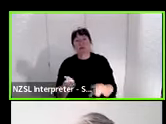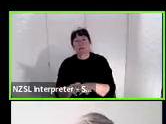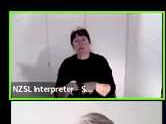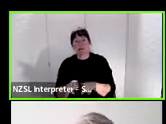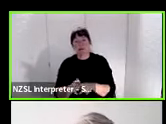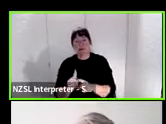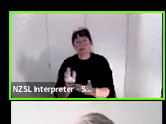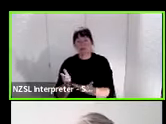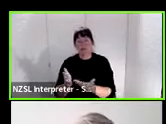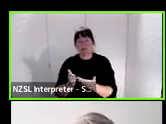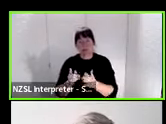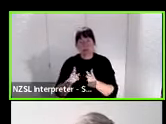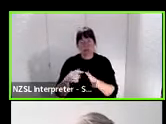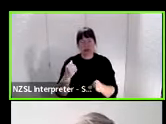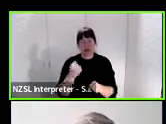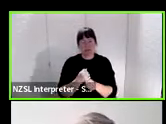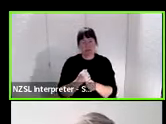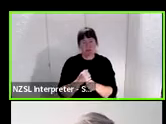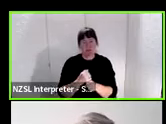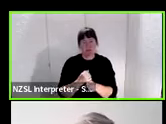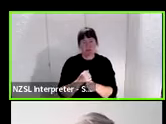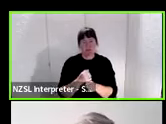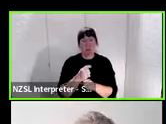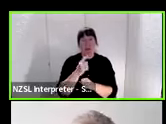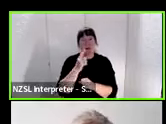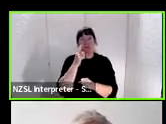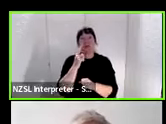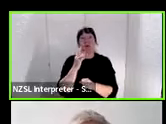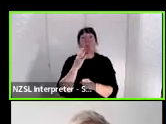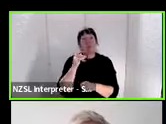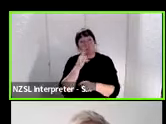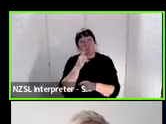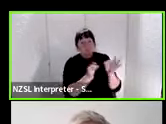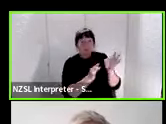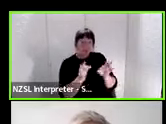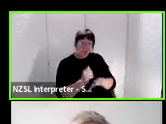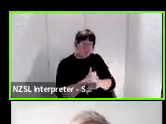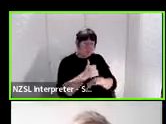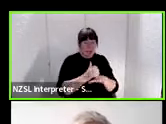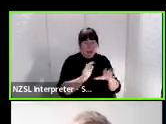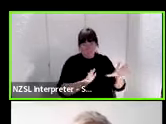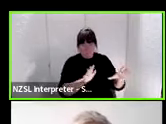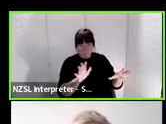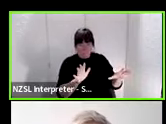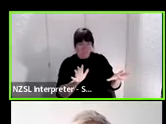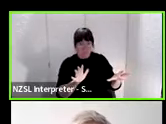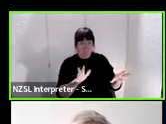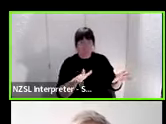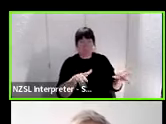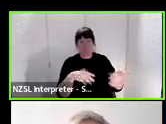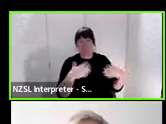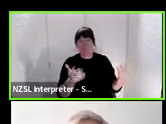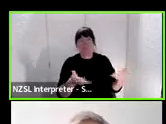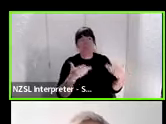good example of even where people do design and put in place